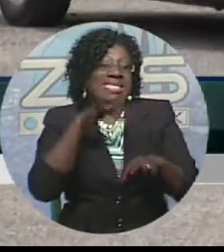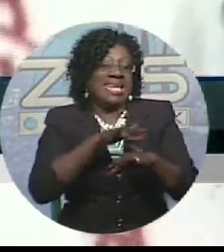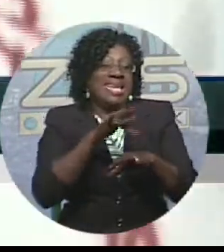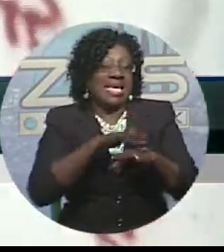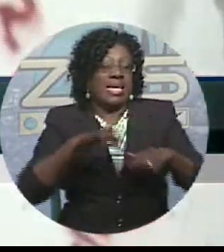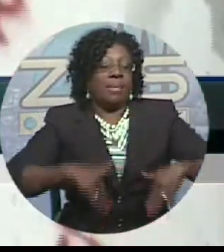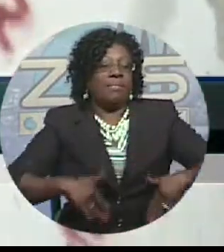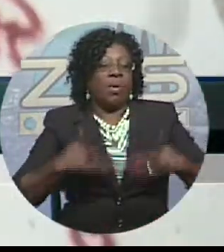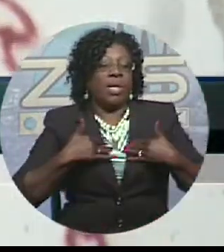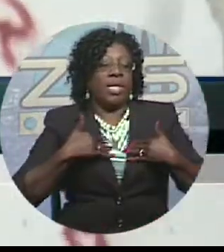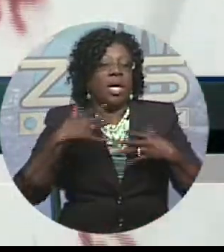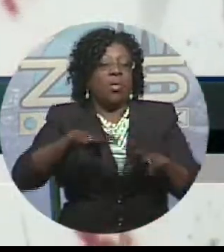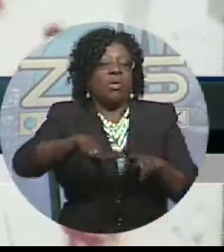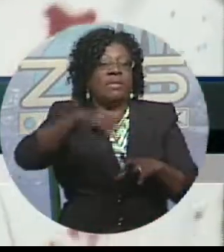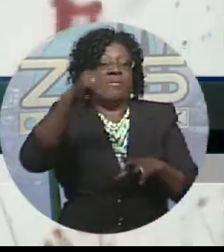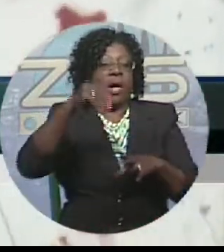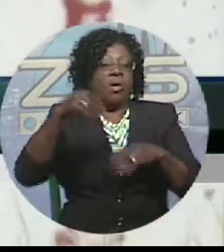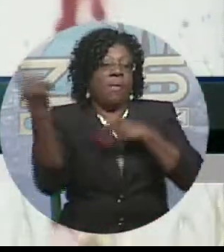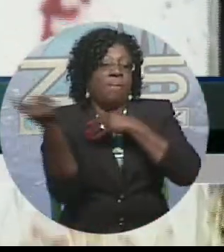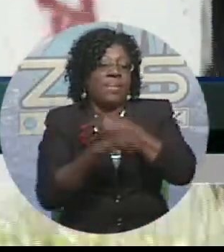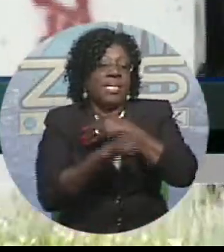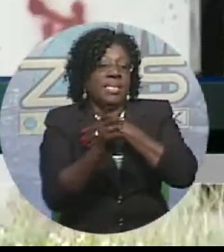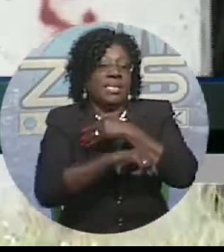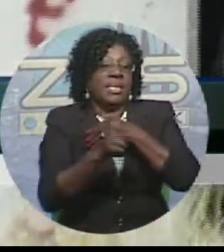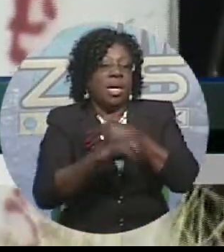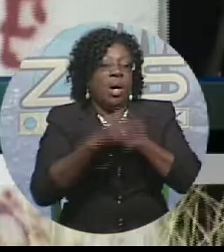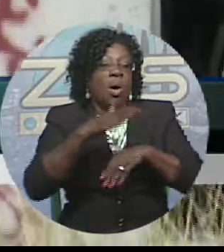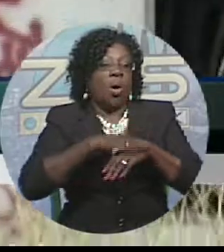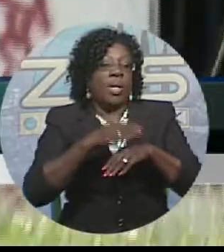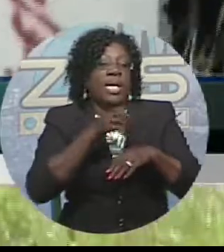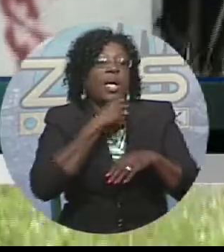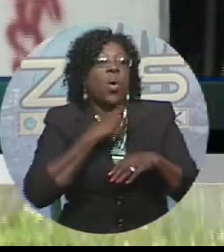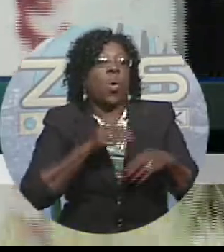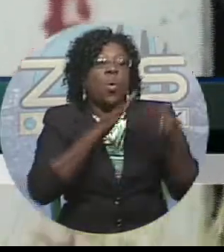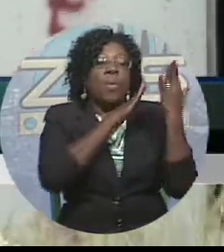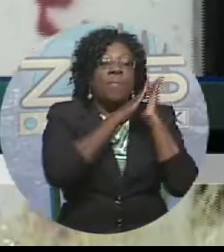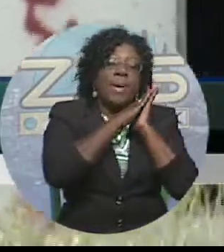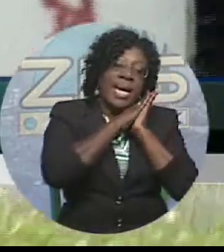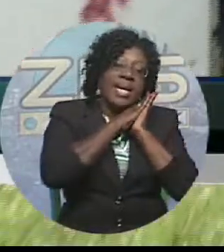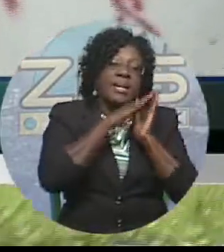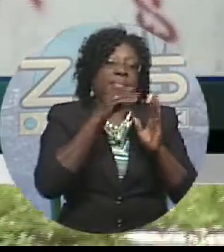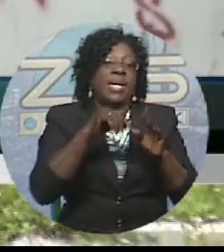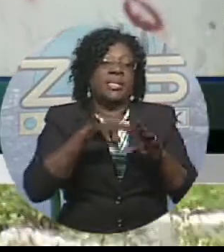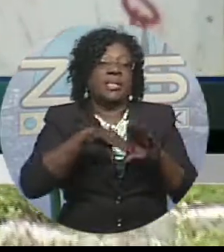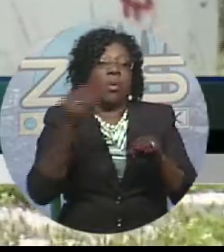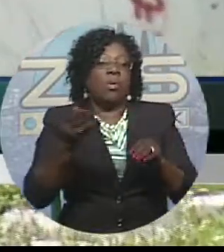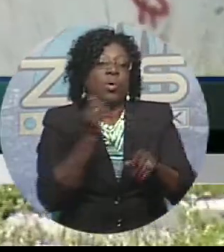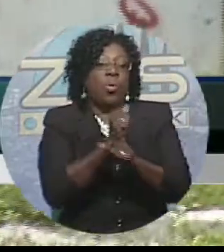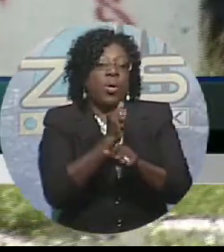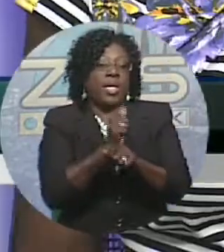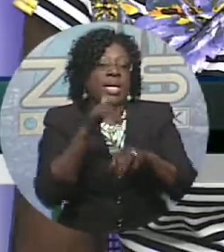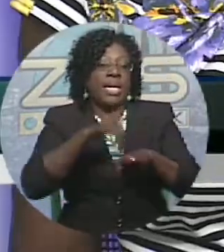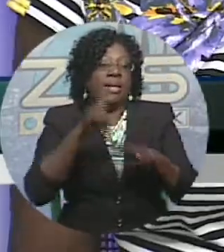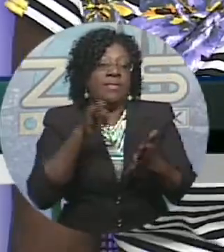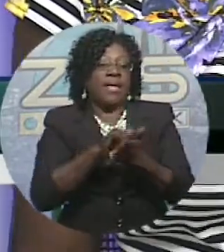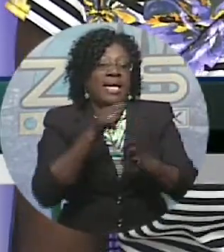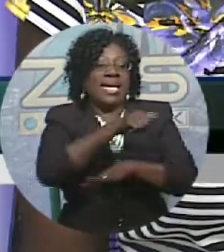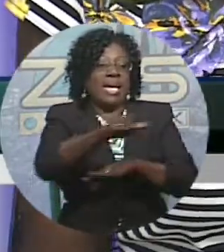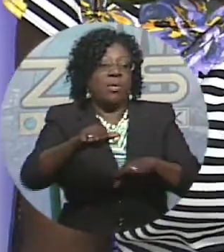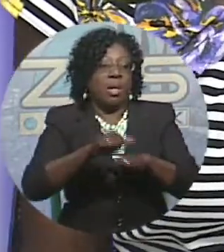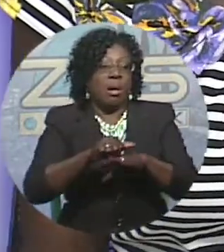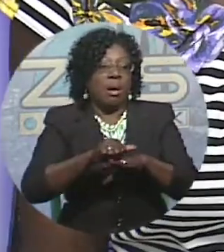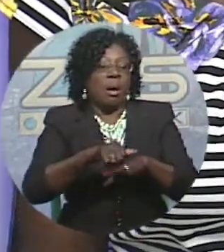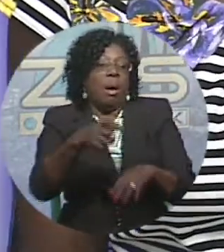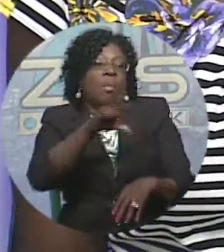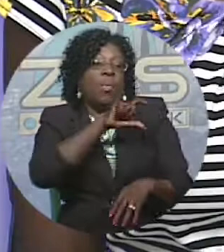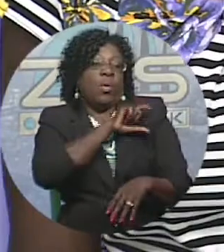was discovered battered and bruised on a box spring mattress by someone working in the area. Police